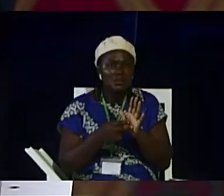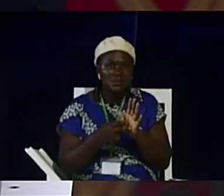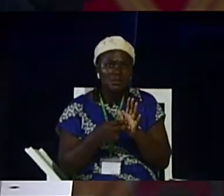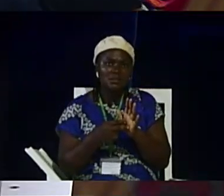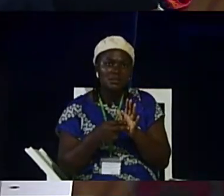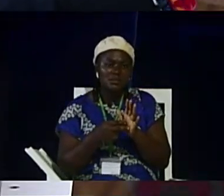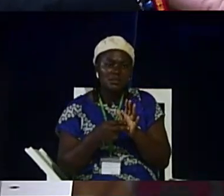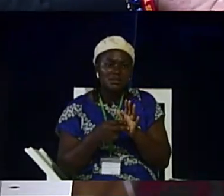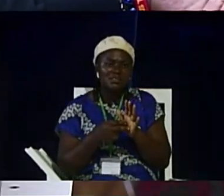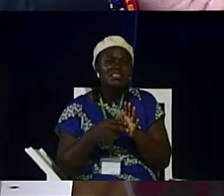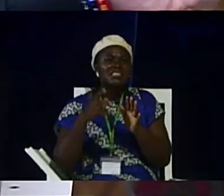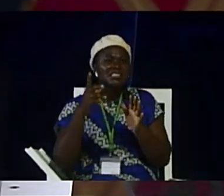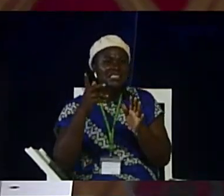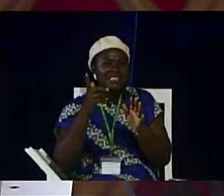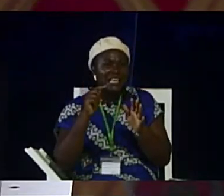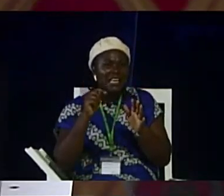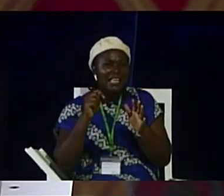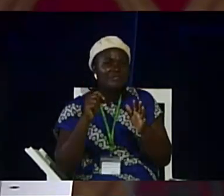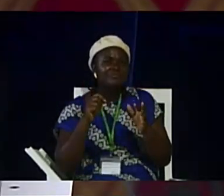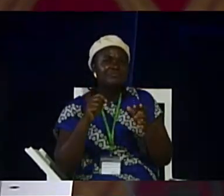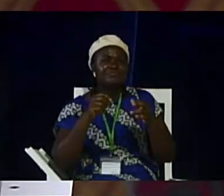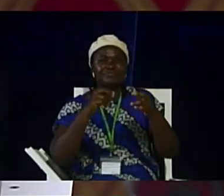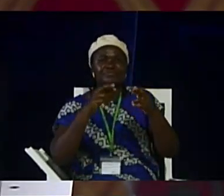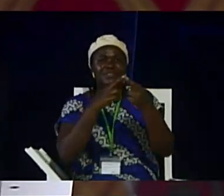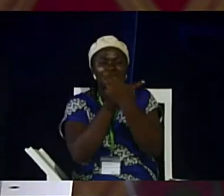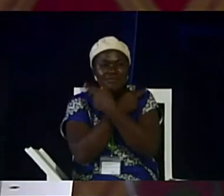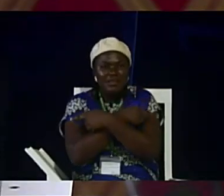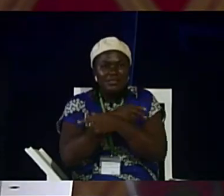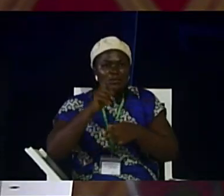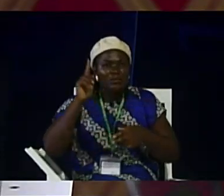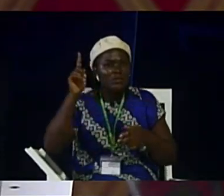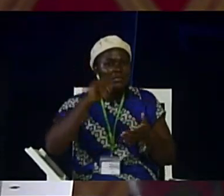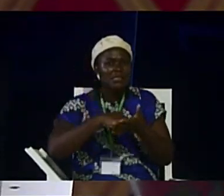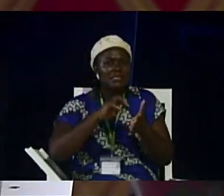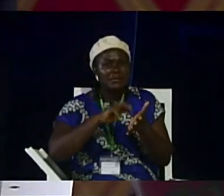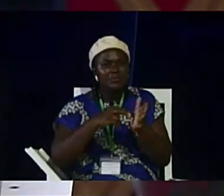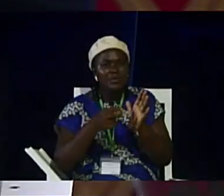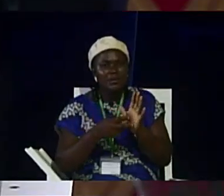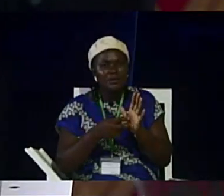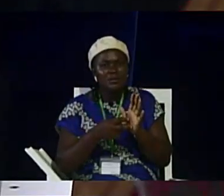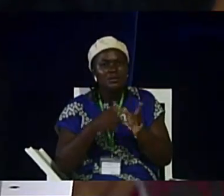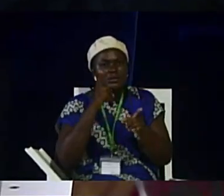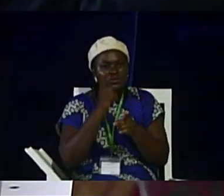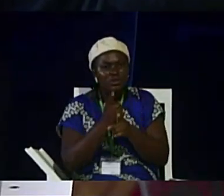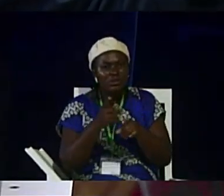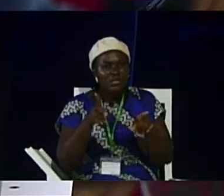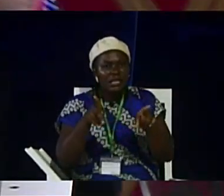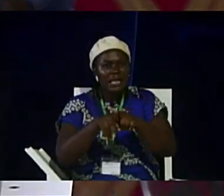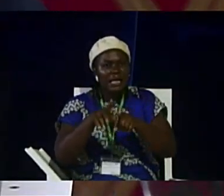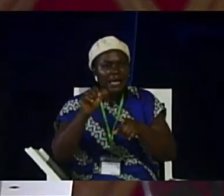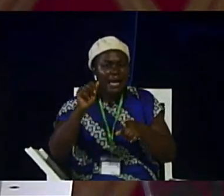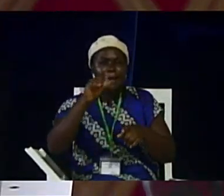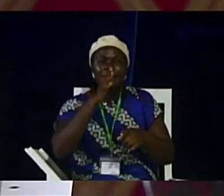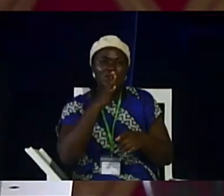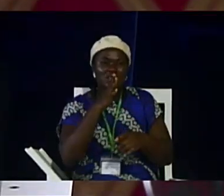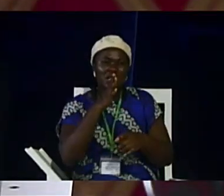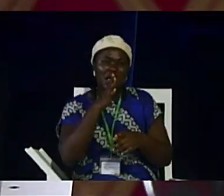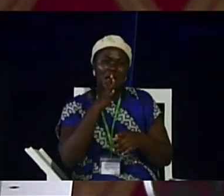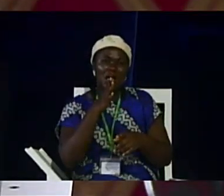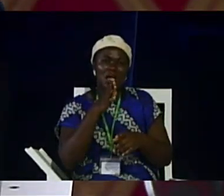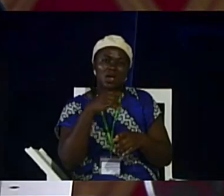many-breasted one. It means that just like a mother, he is